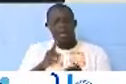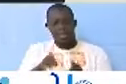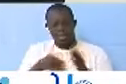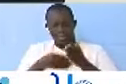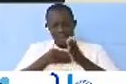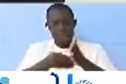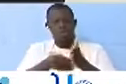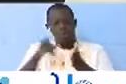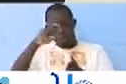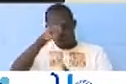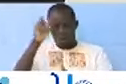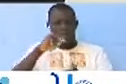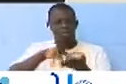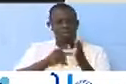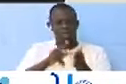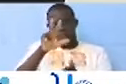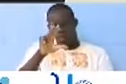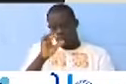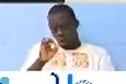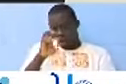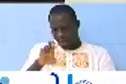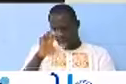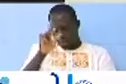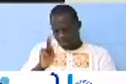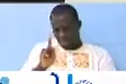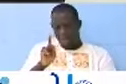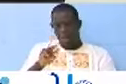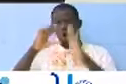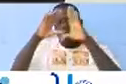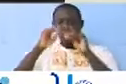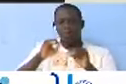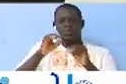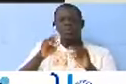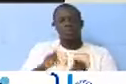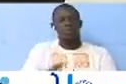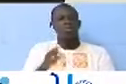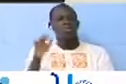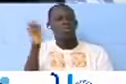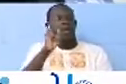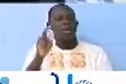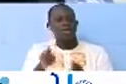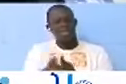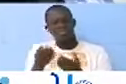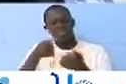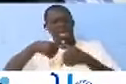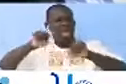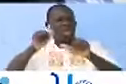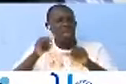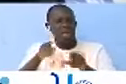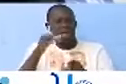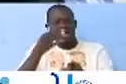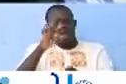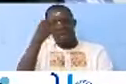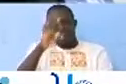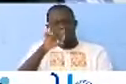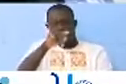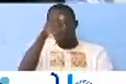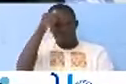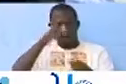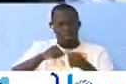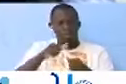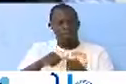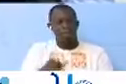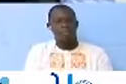of works during what period, if you can remember? Kabo sanjuma kata fo sanjuma ni ha tare hakilo zamura no amini al karebe